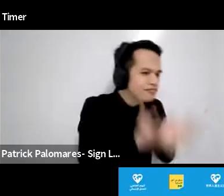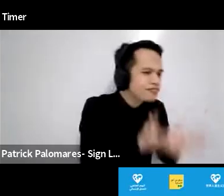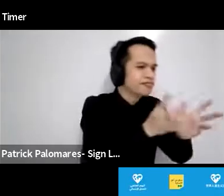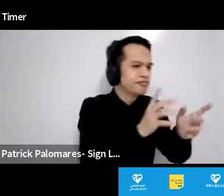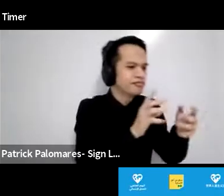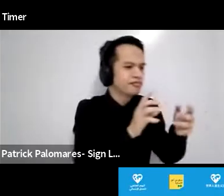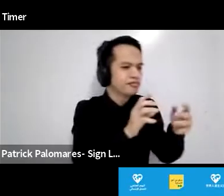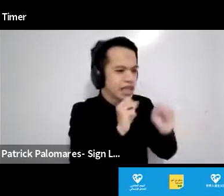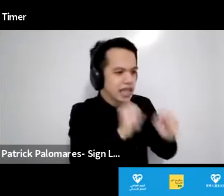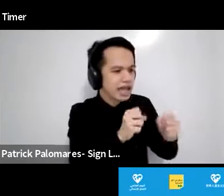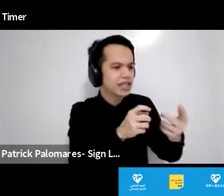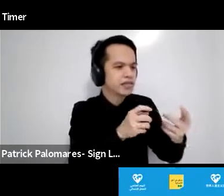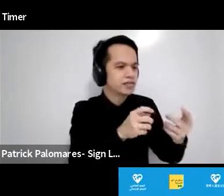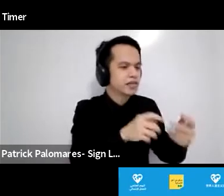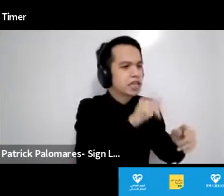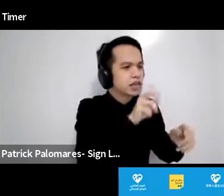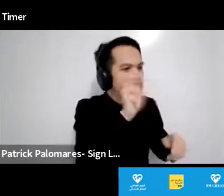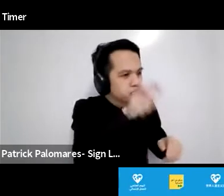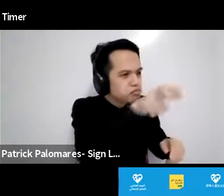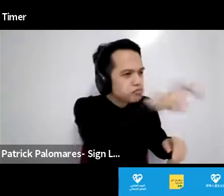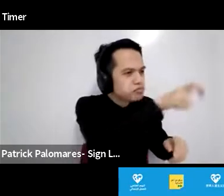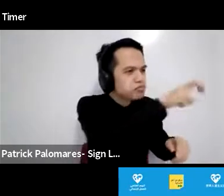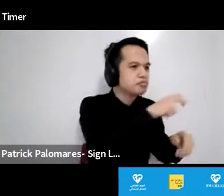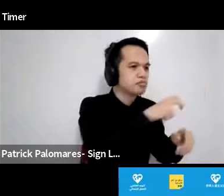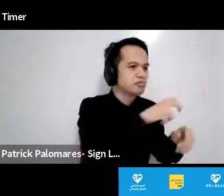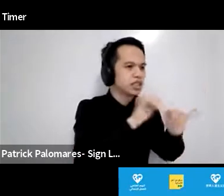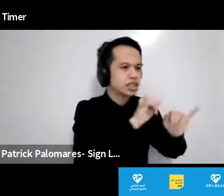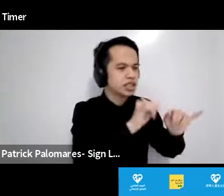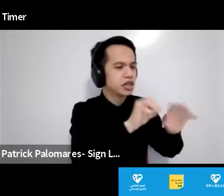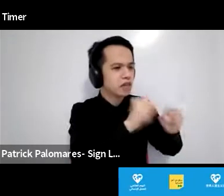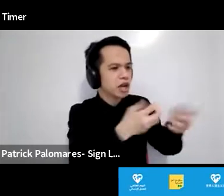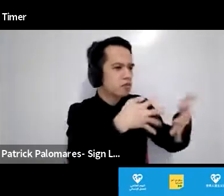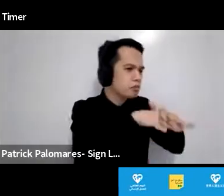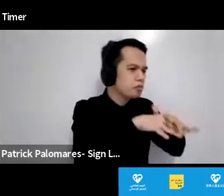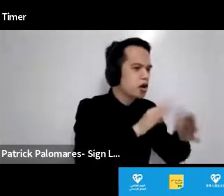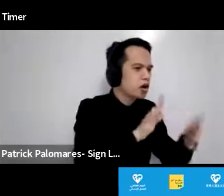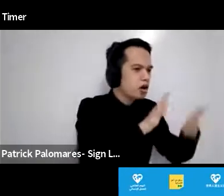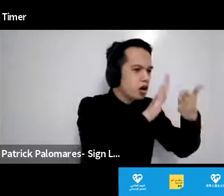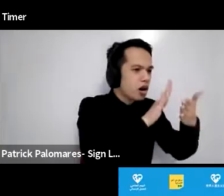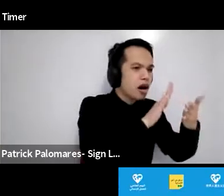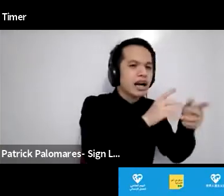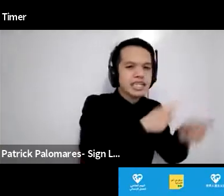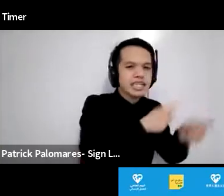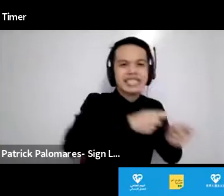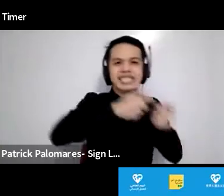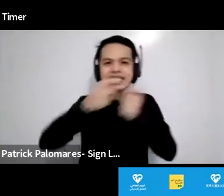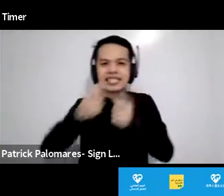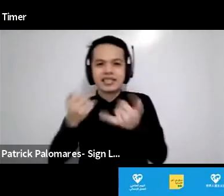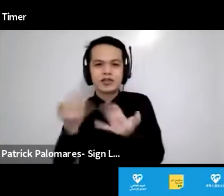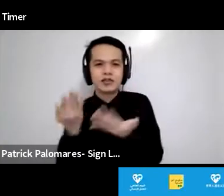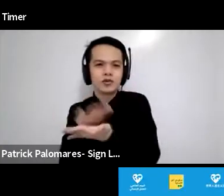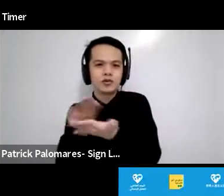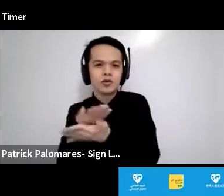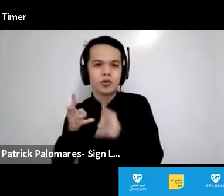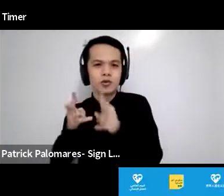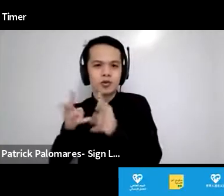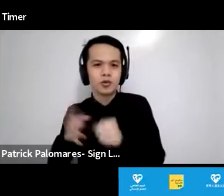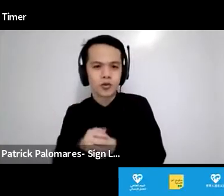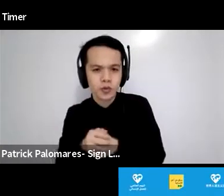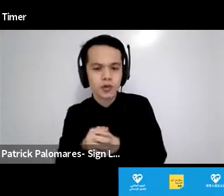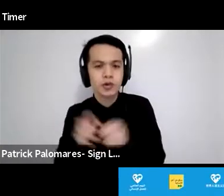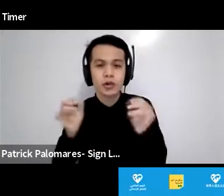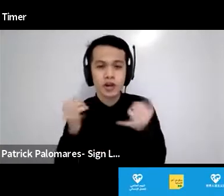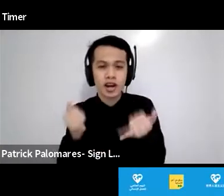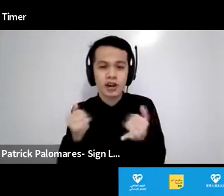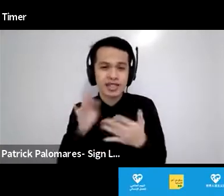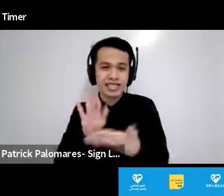remote engagement and blended approach. For example, in our anticipatory